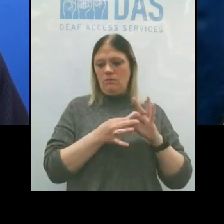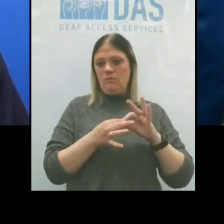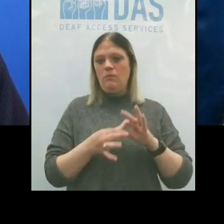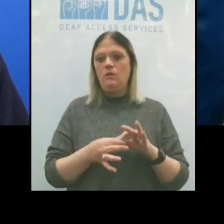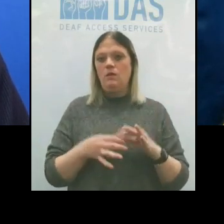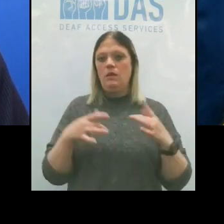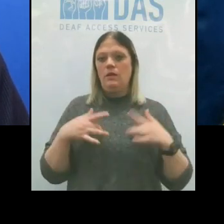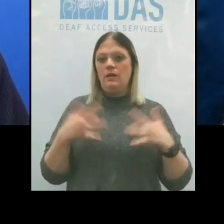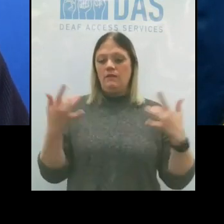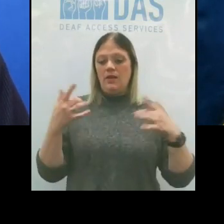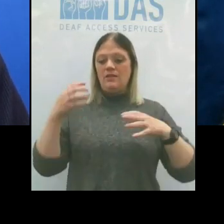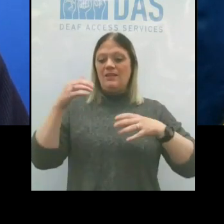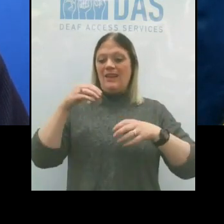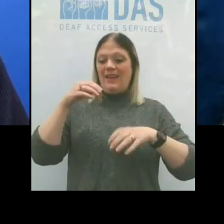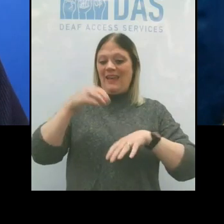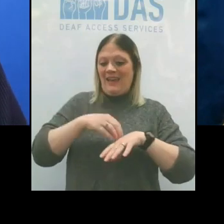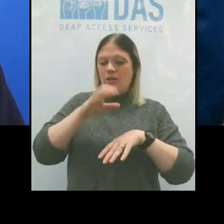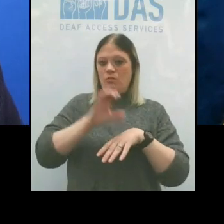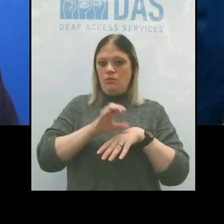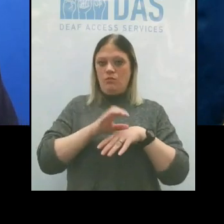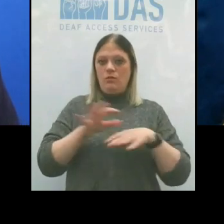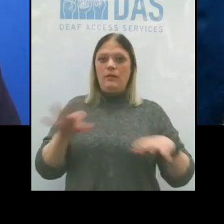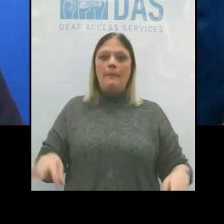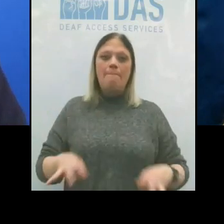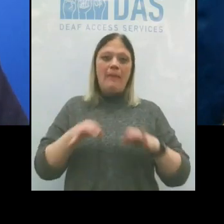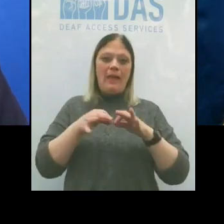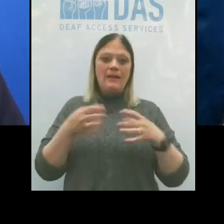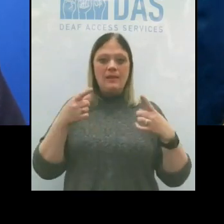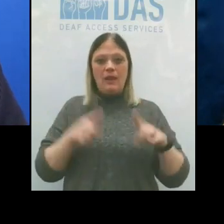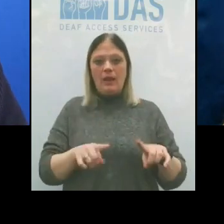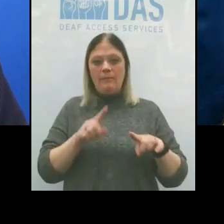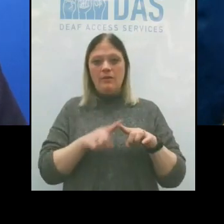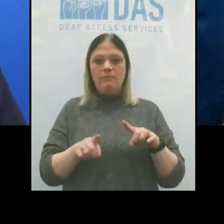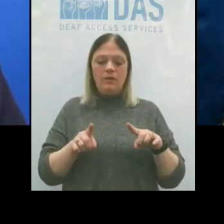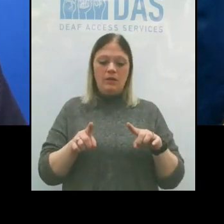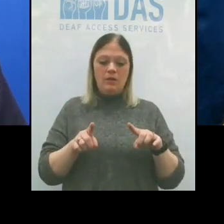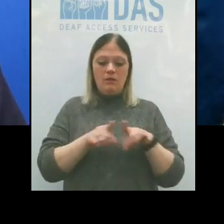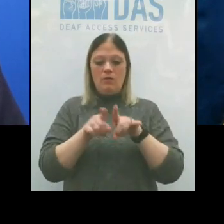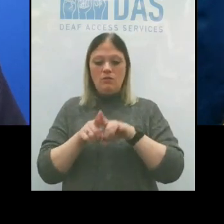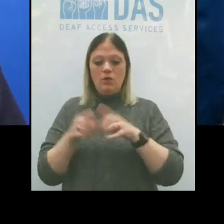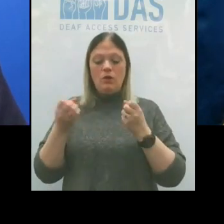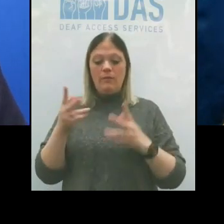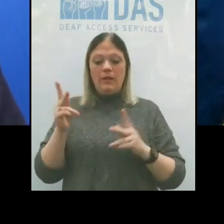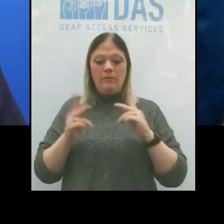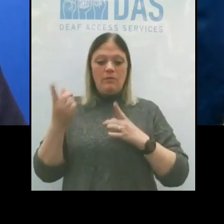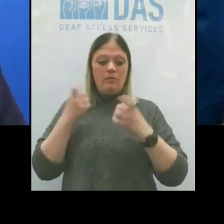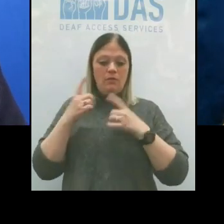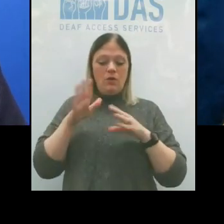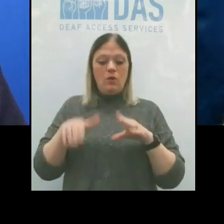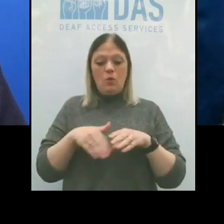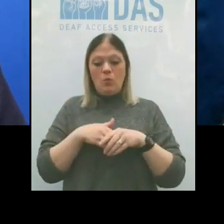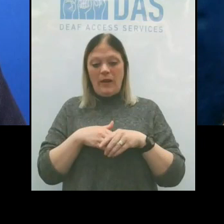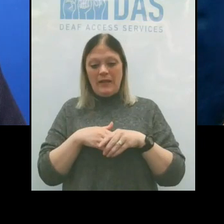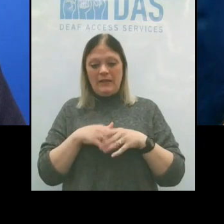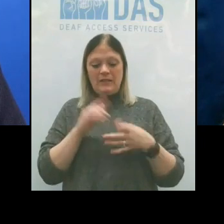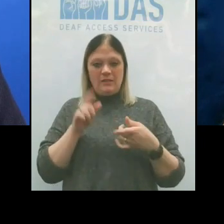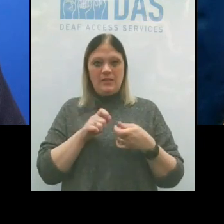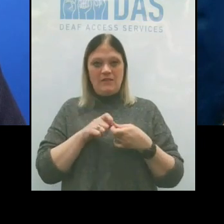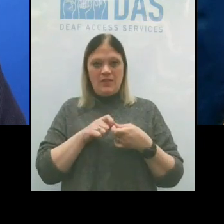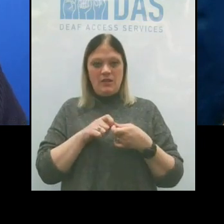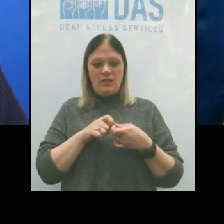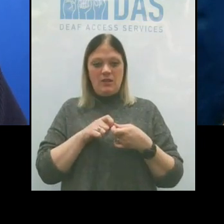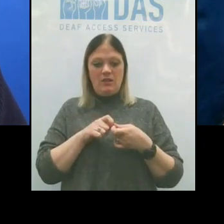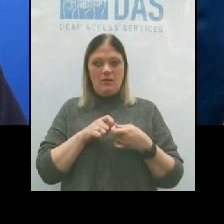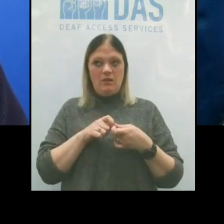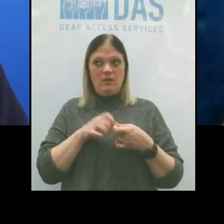events at churches. Obviously, there's masses that happen there, but also I've been getting a lot of people asking me about weddings in particular. Would those